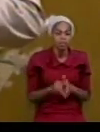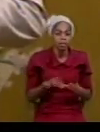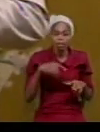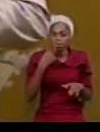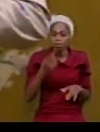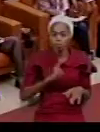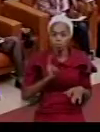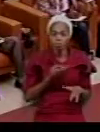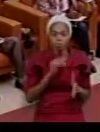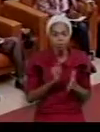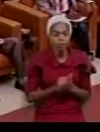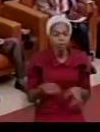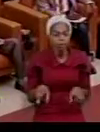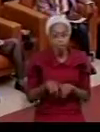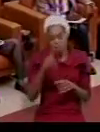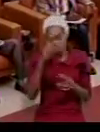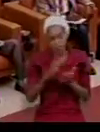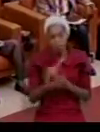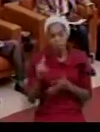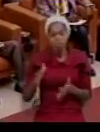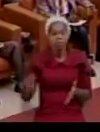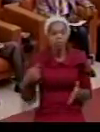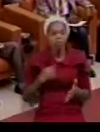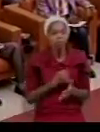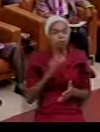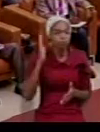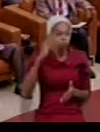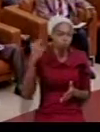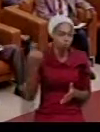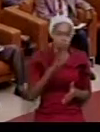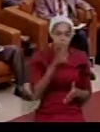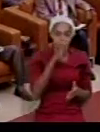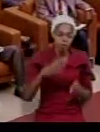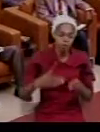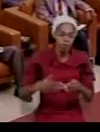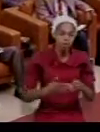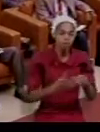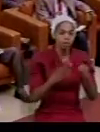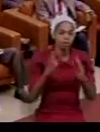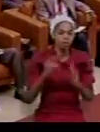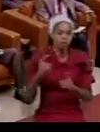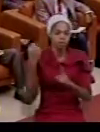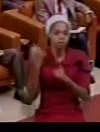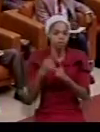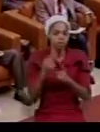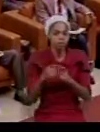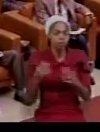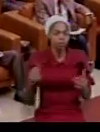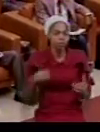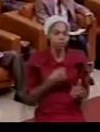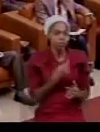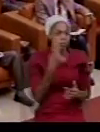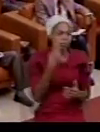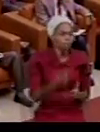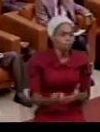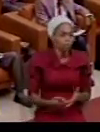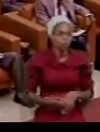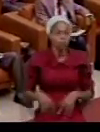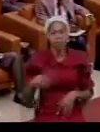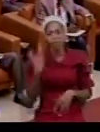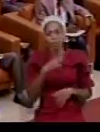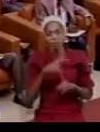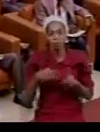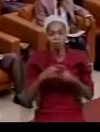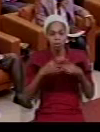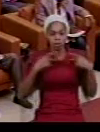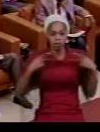be guided by the word of God. We had seen, talking about the priesthood before now, and the